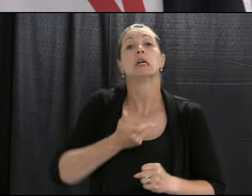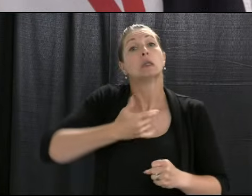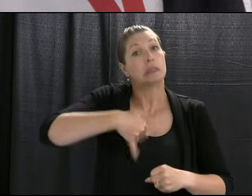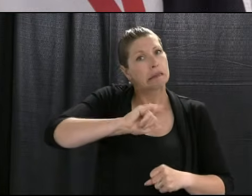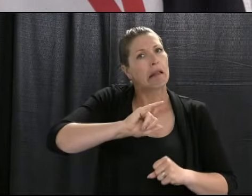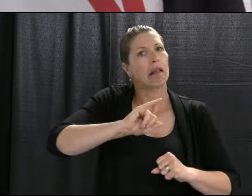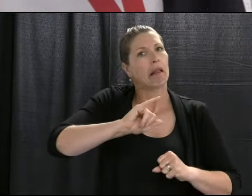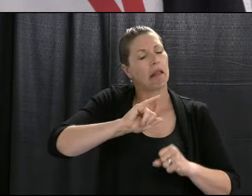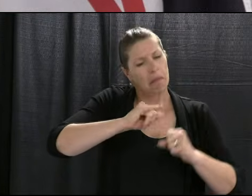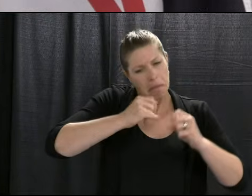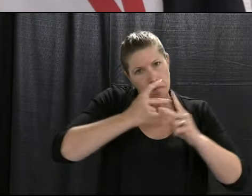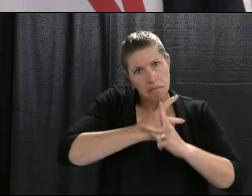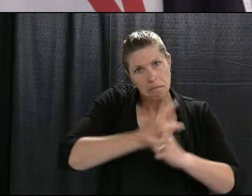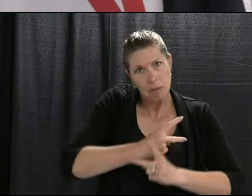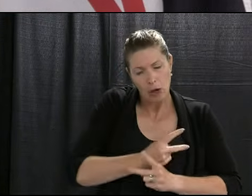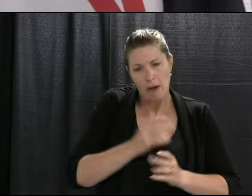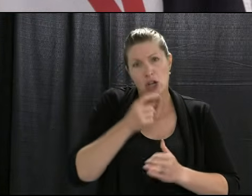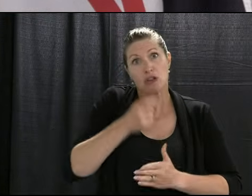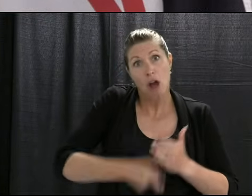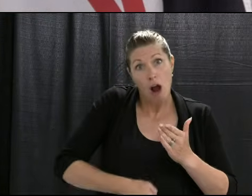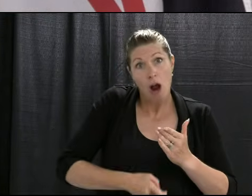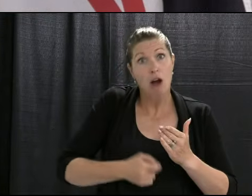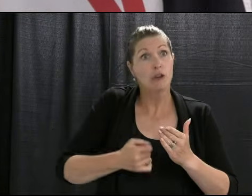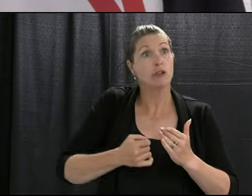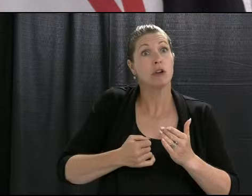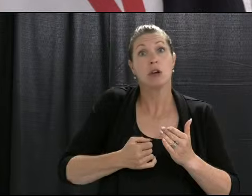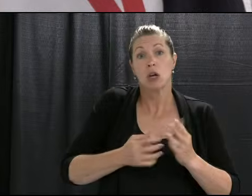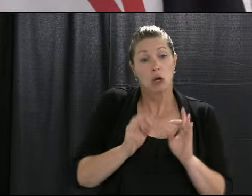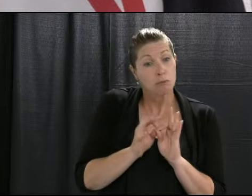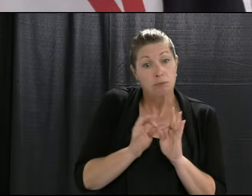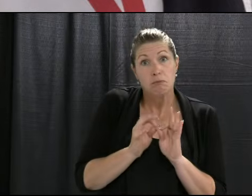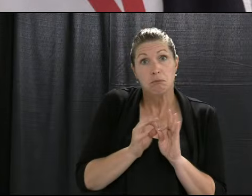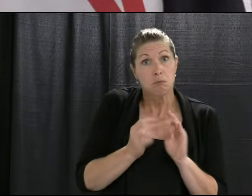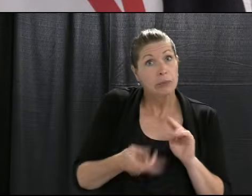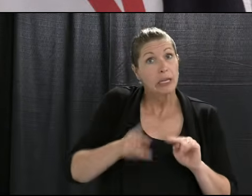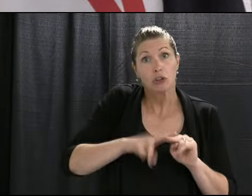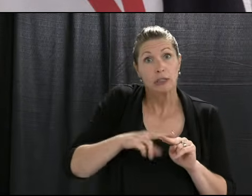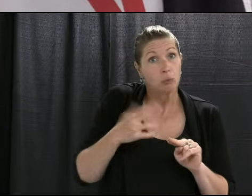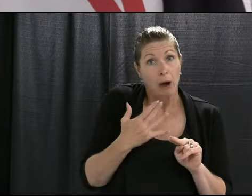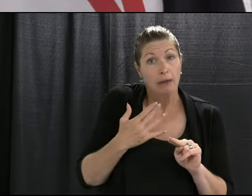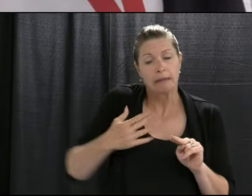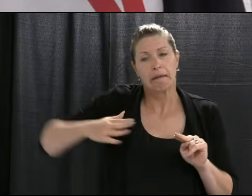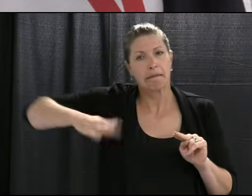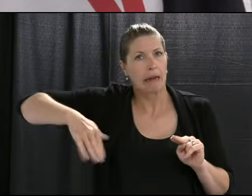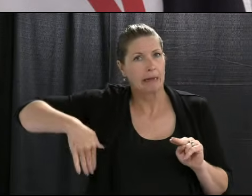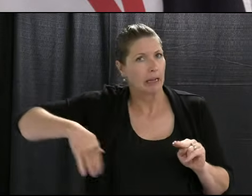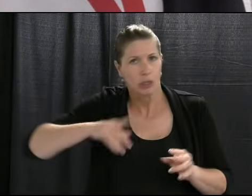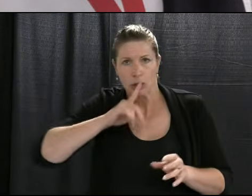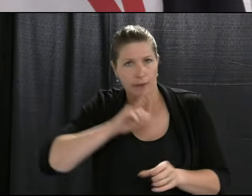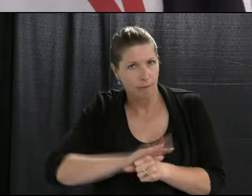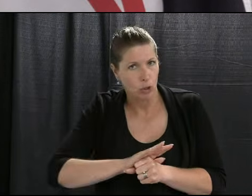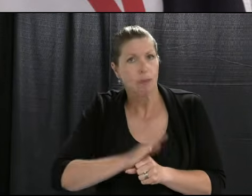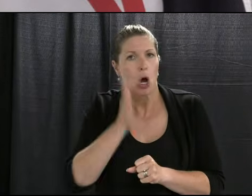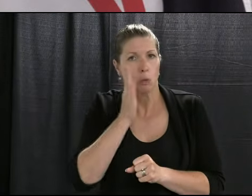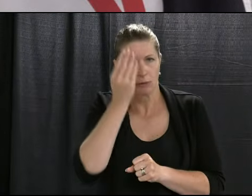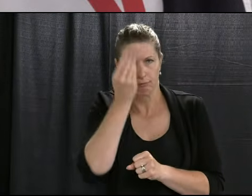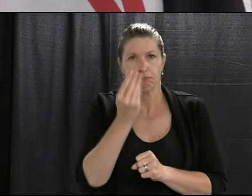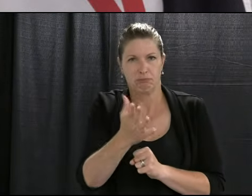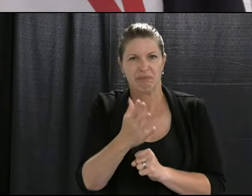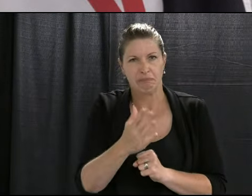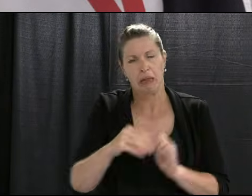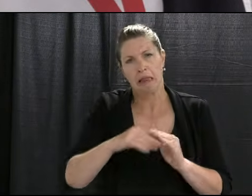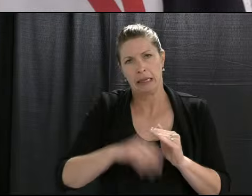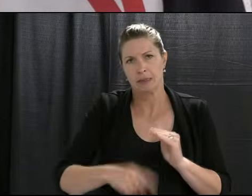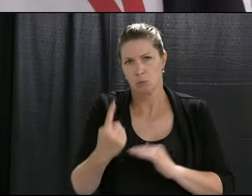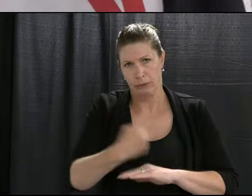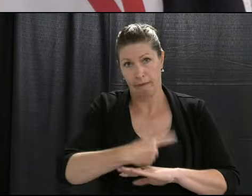out exactly what the increase in fines will be for. The specifics will be provided in the next 24 hours. But